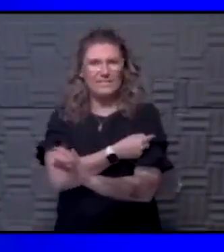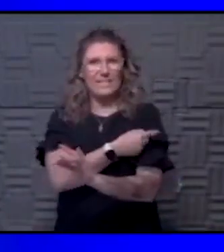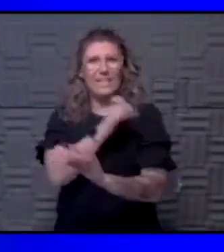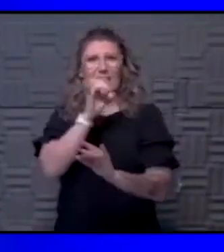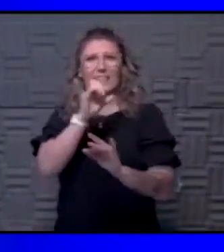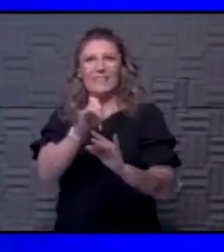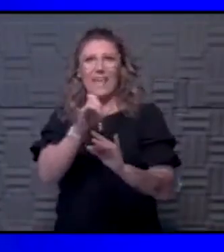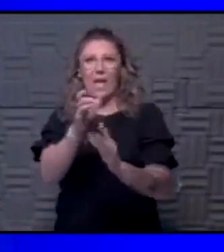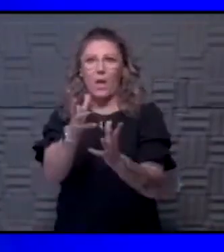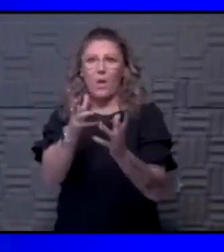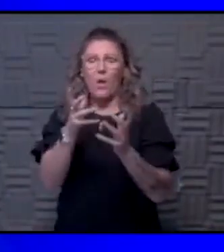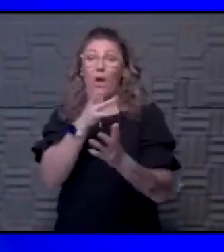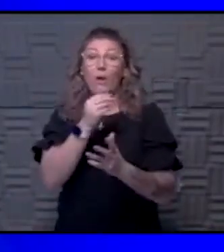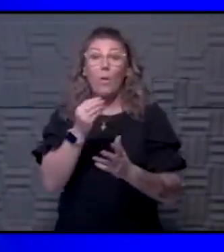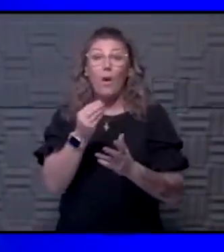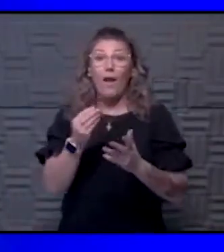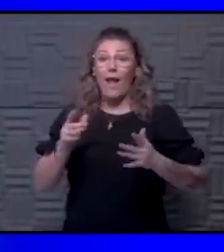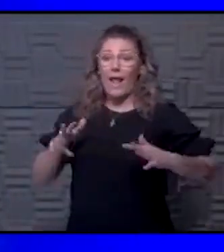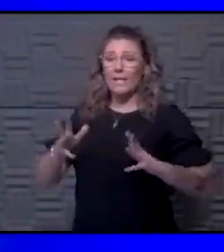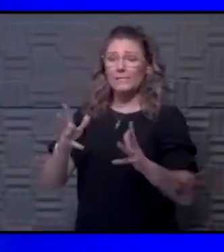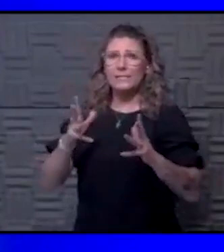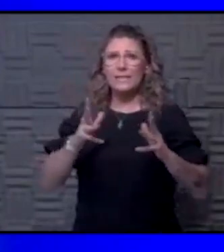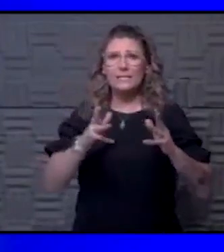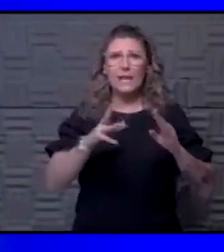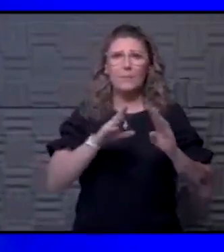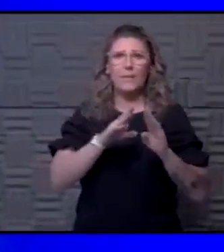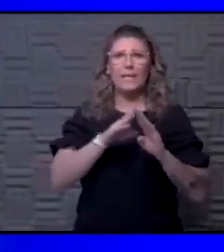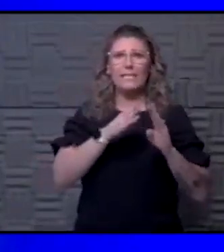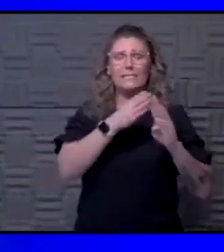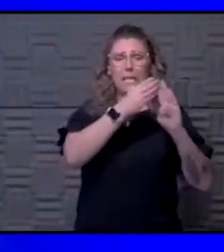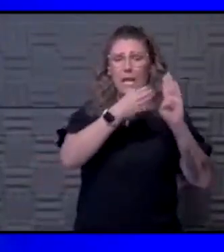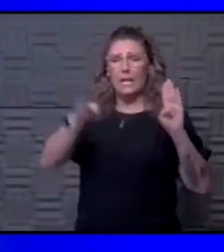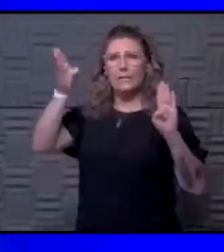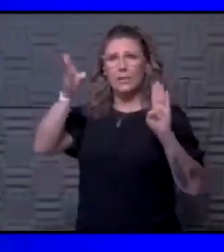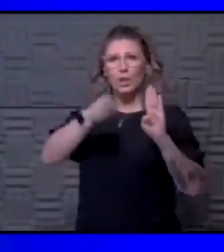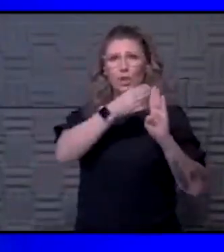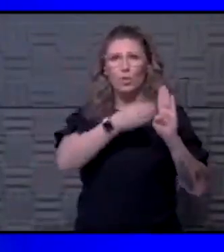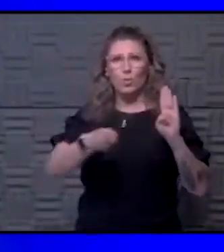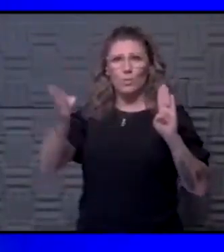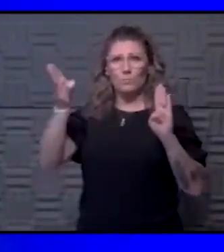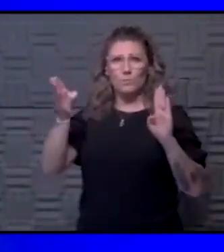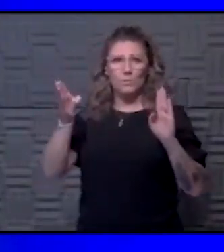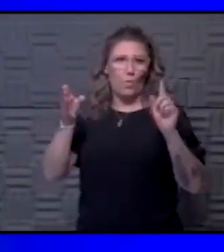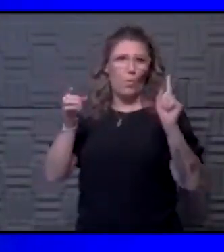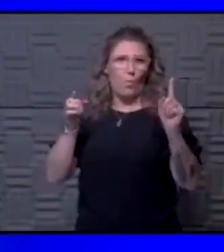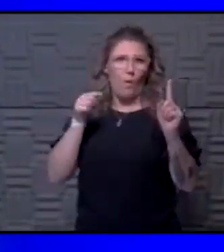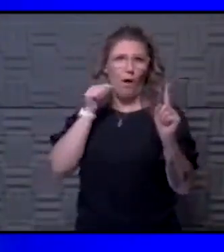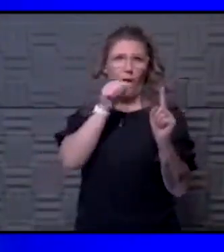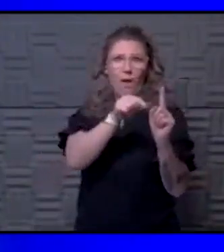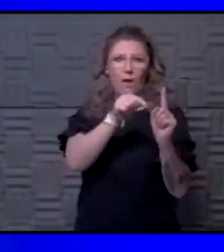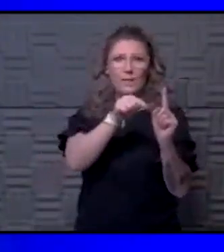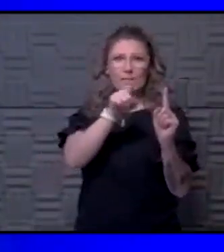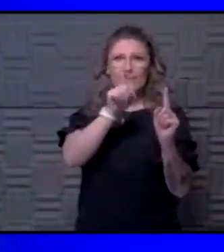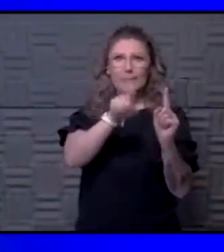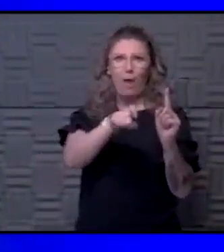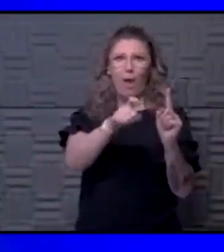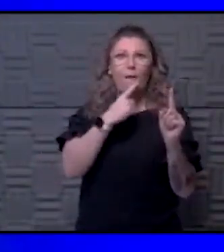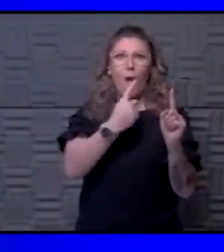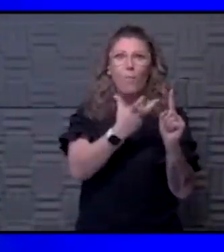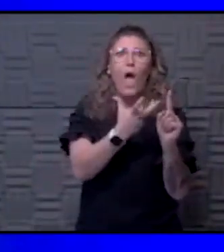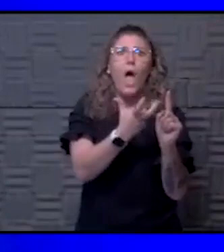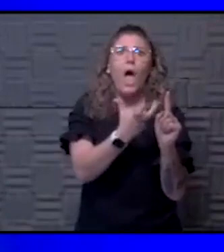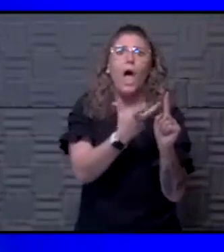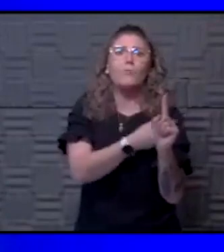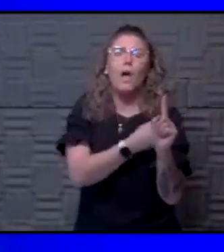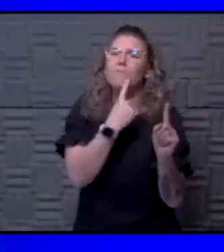uptake and vaccine hesitancy on a continuum, where on one side of the arrow we have people, the demand is now. They want it now, they